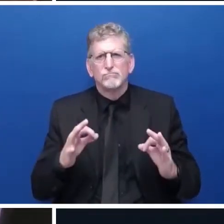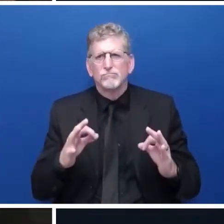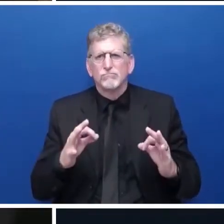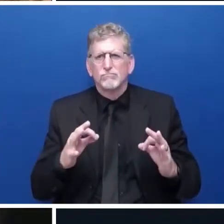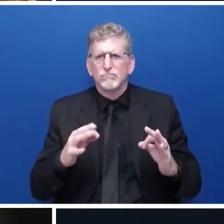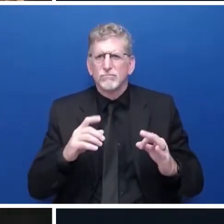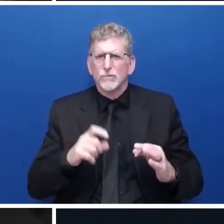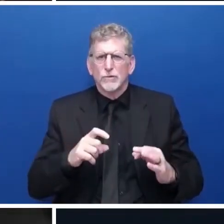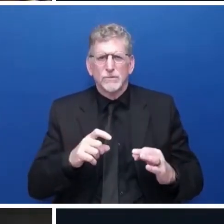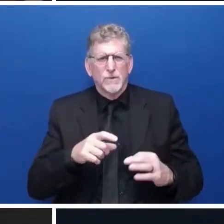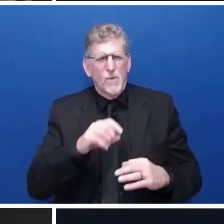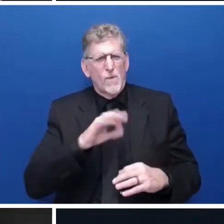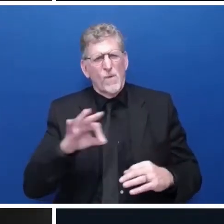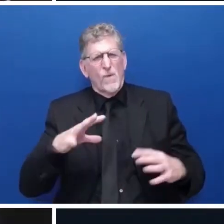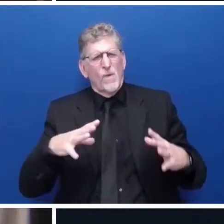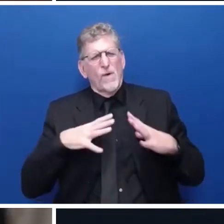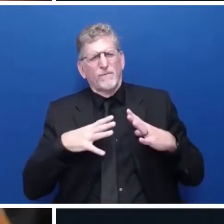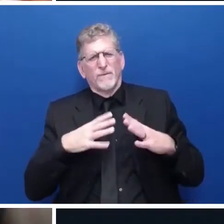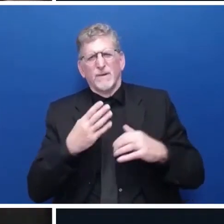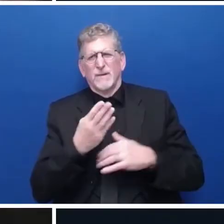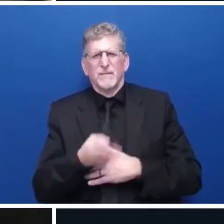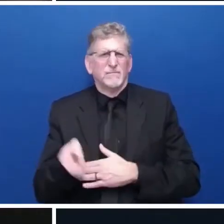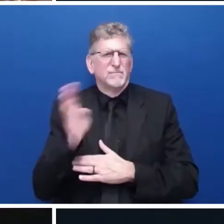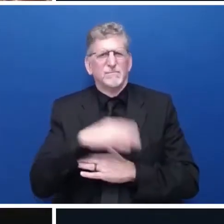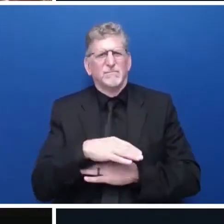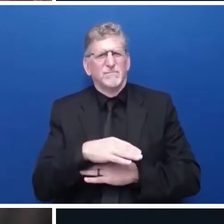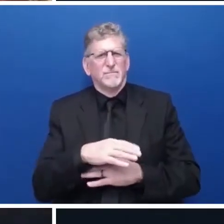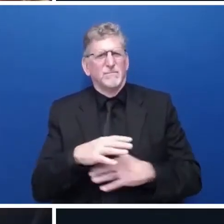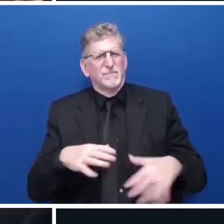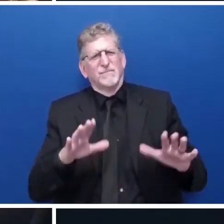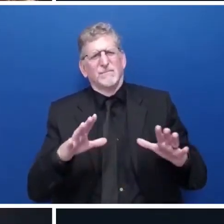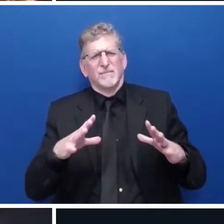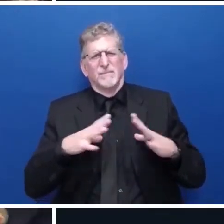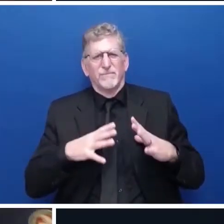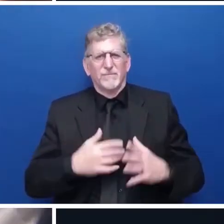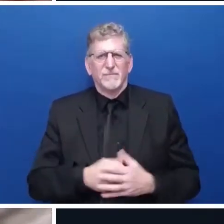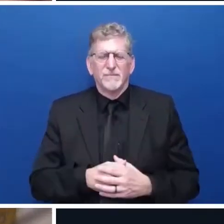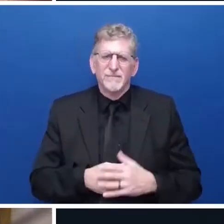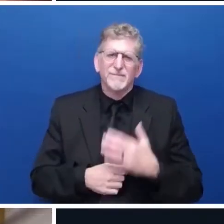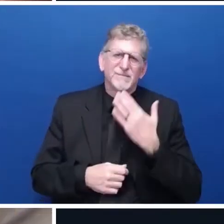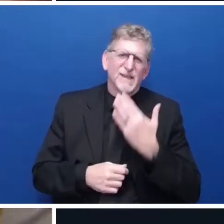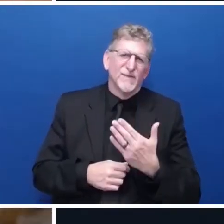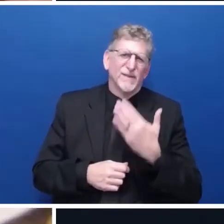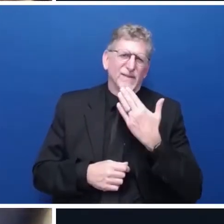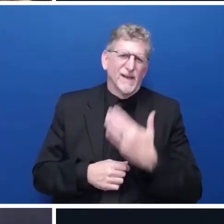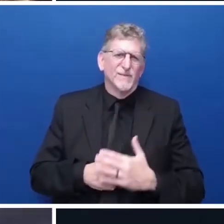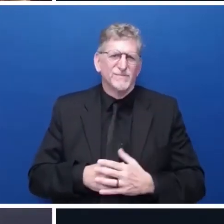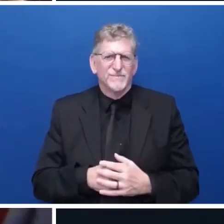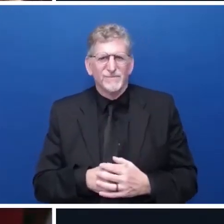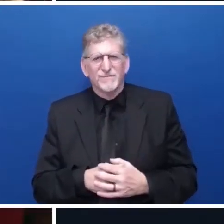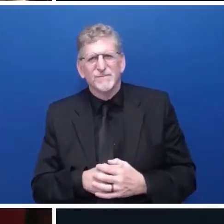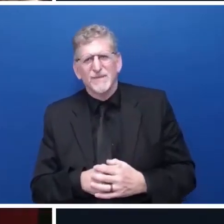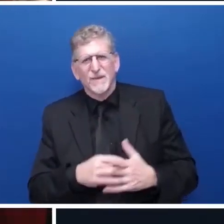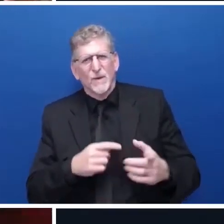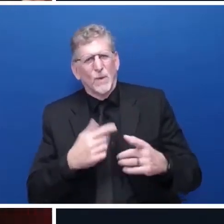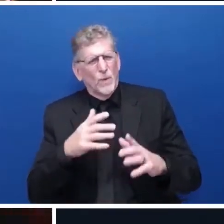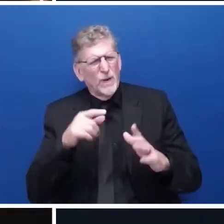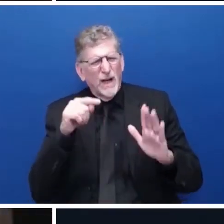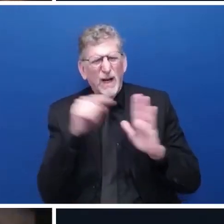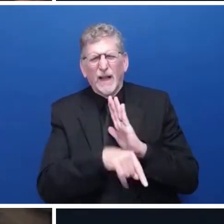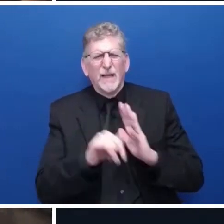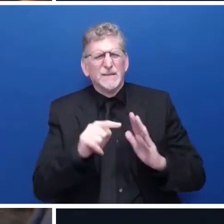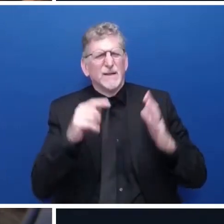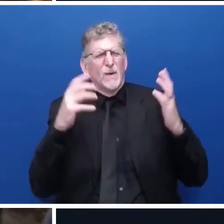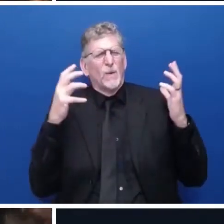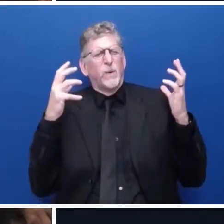have to. We're going to have to. Thank you. All right, guys. You killed it. Thank you, Virginia. Best